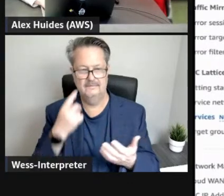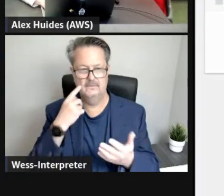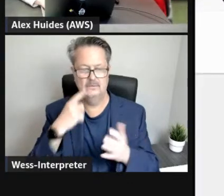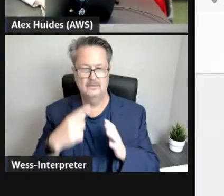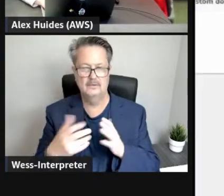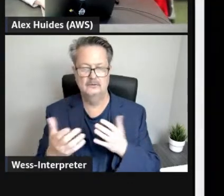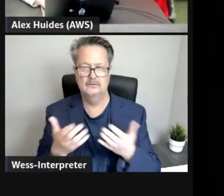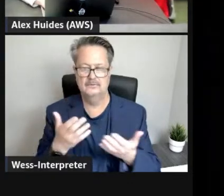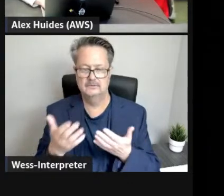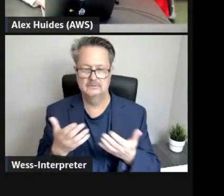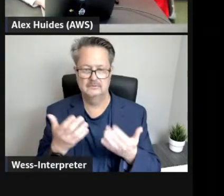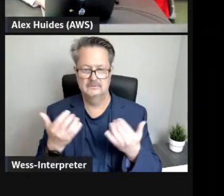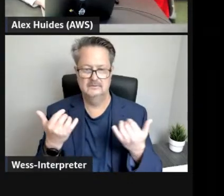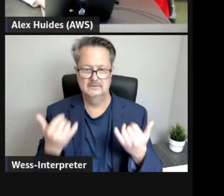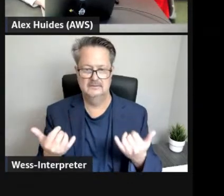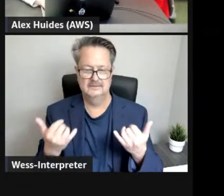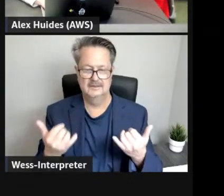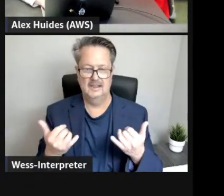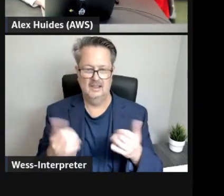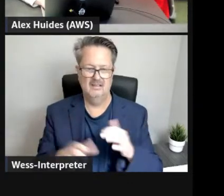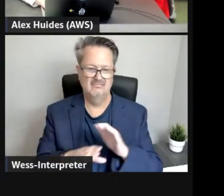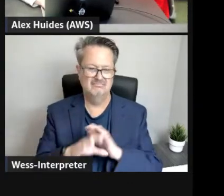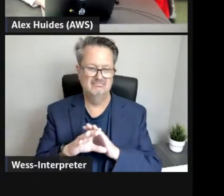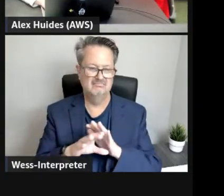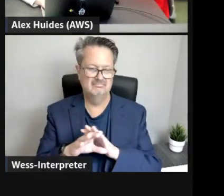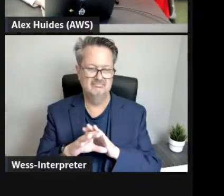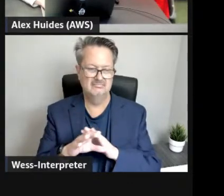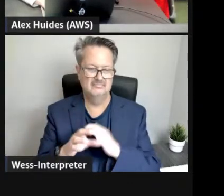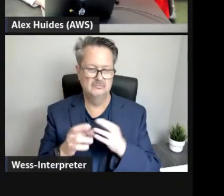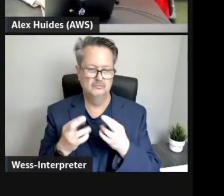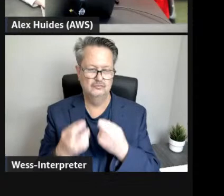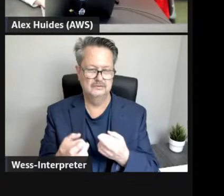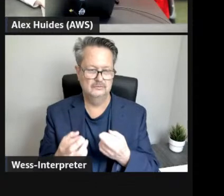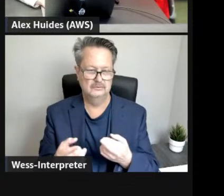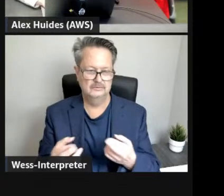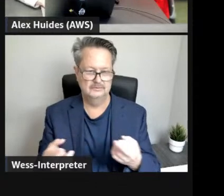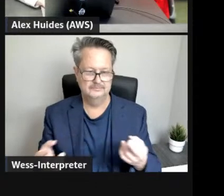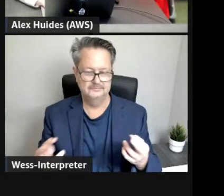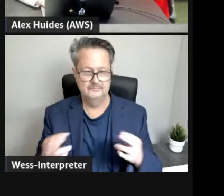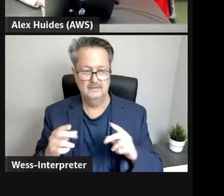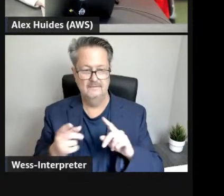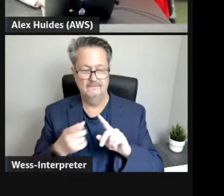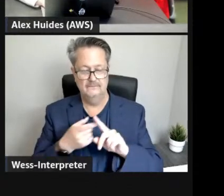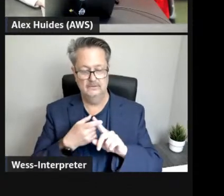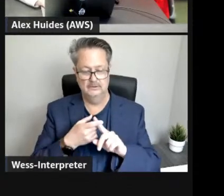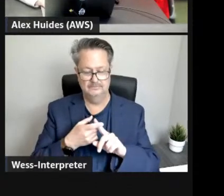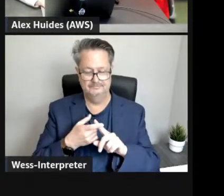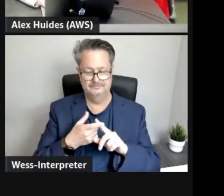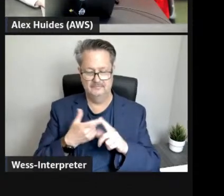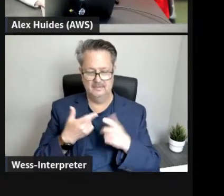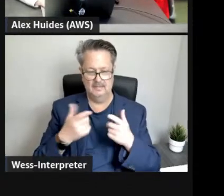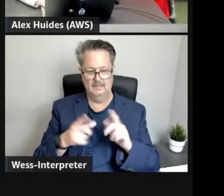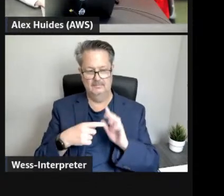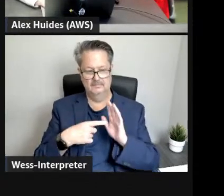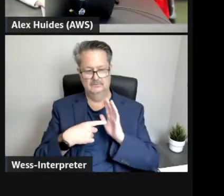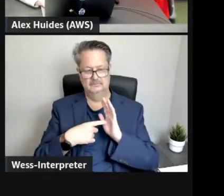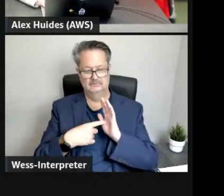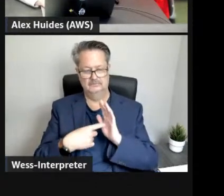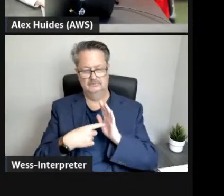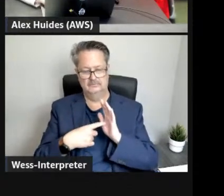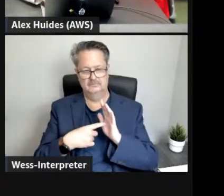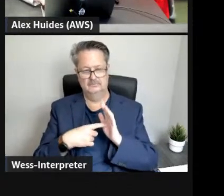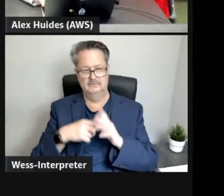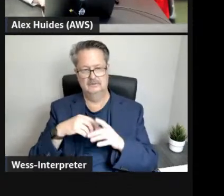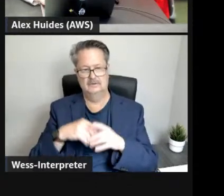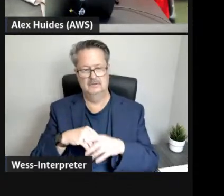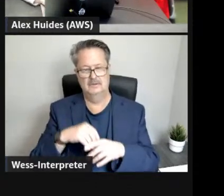So let's now create resources. First of all, let me show you in